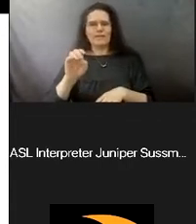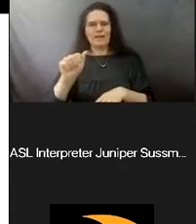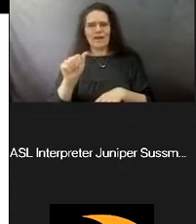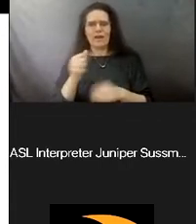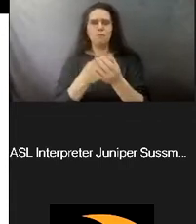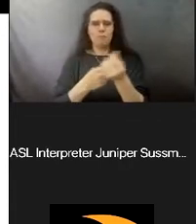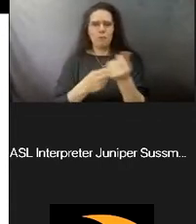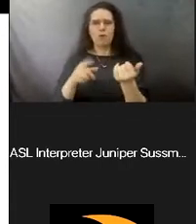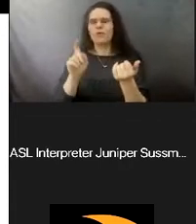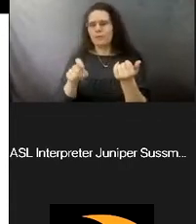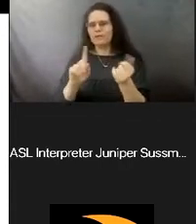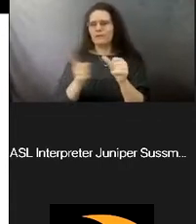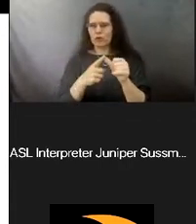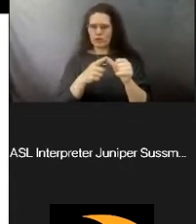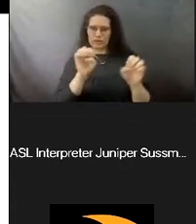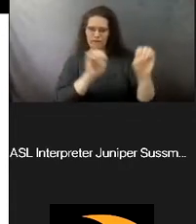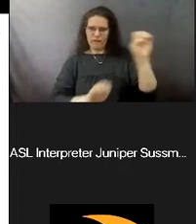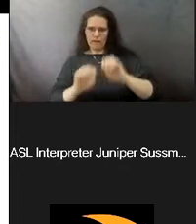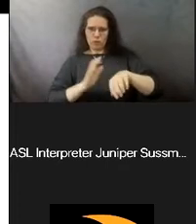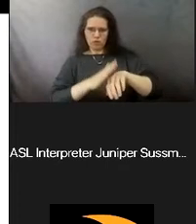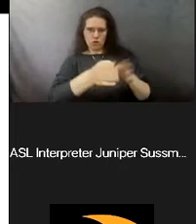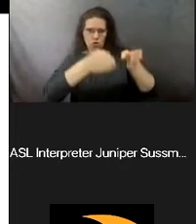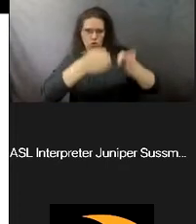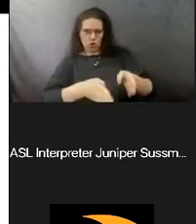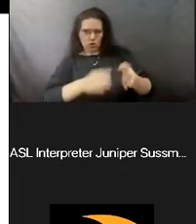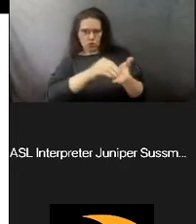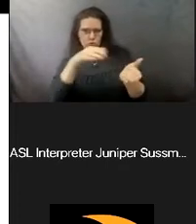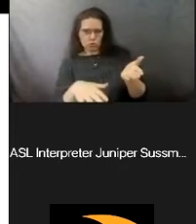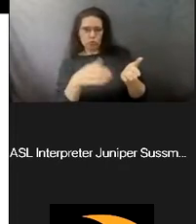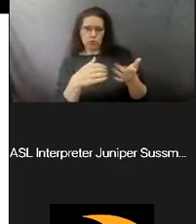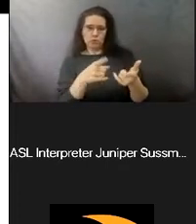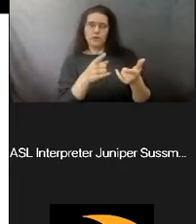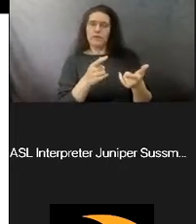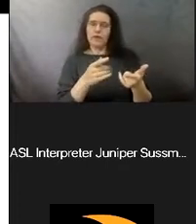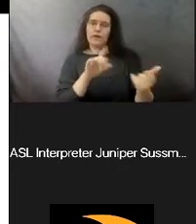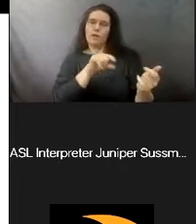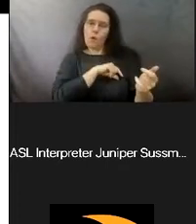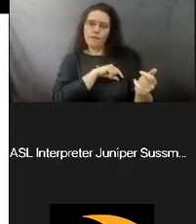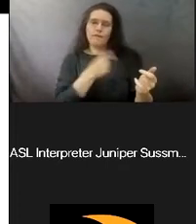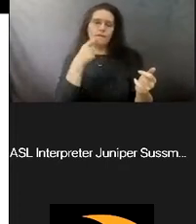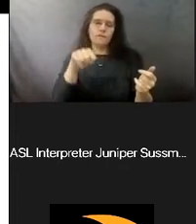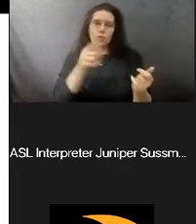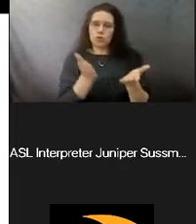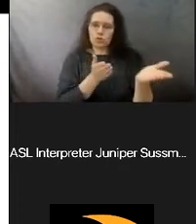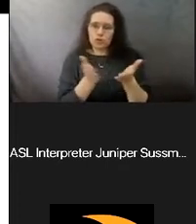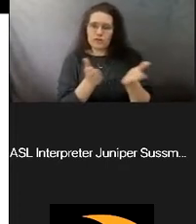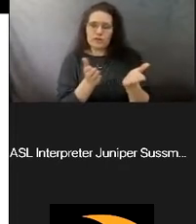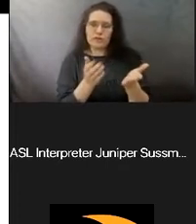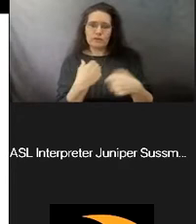for services and that the schools have a proactive obligation to identify students who may need those